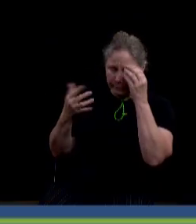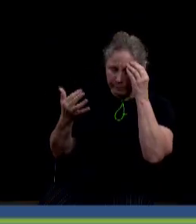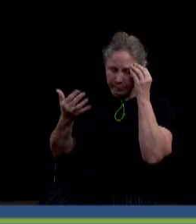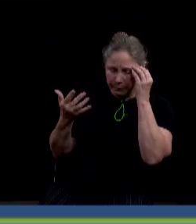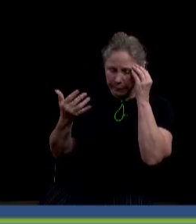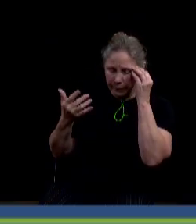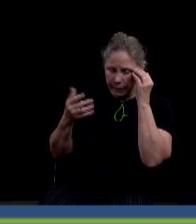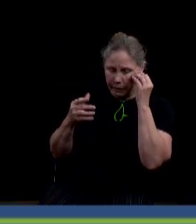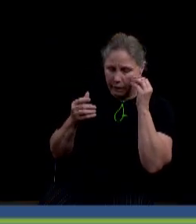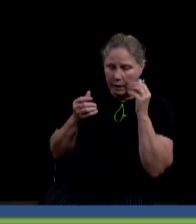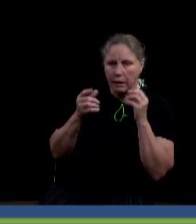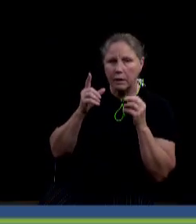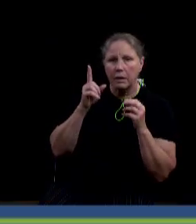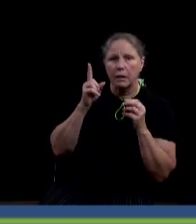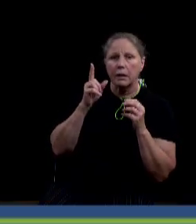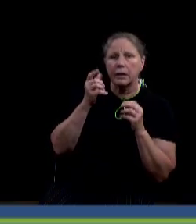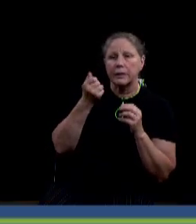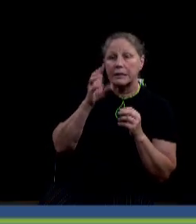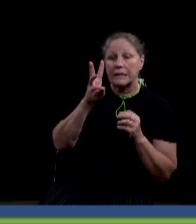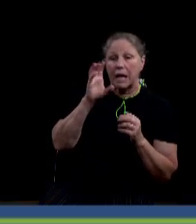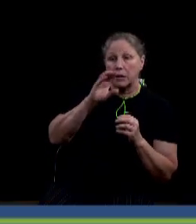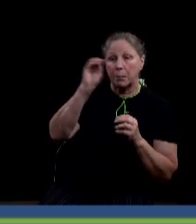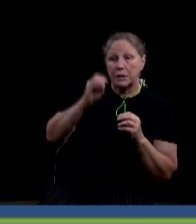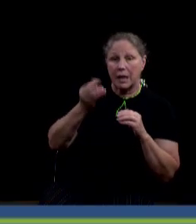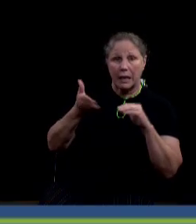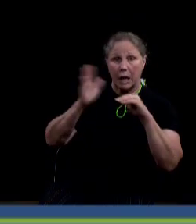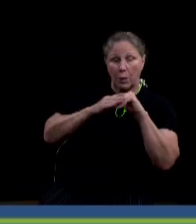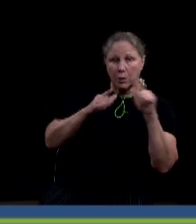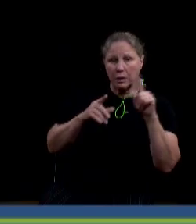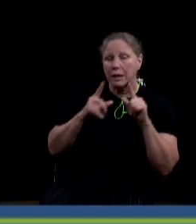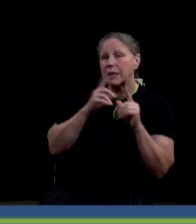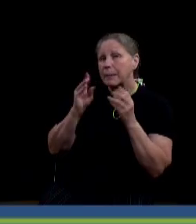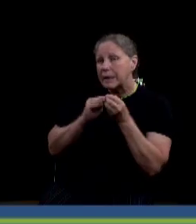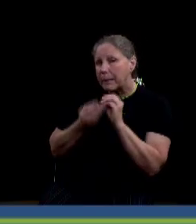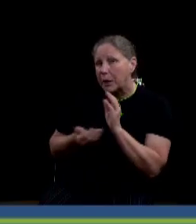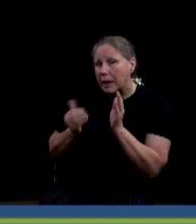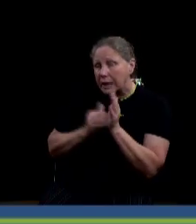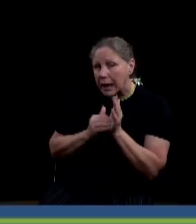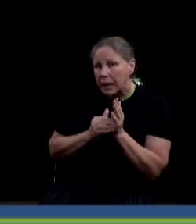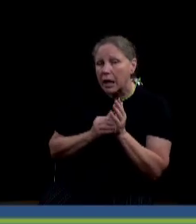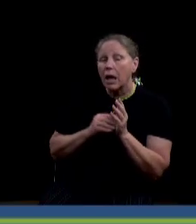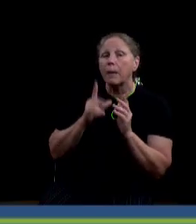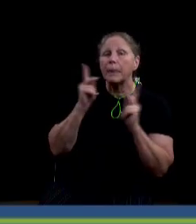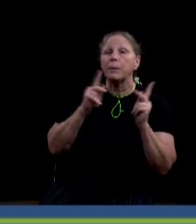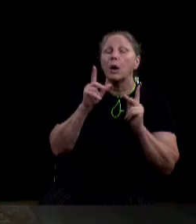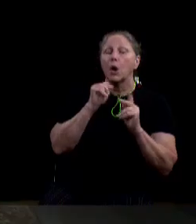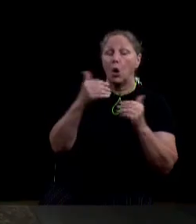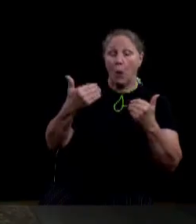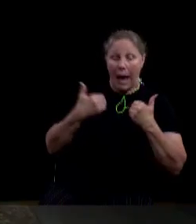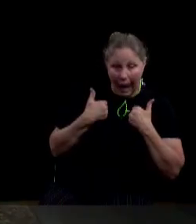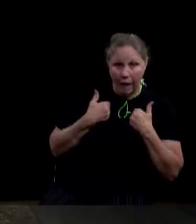Would you repeat the number of asymptomatic 13.2%. cases? Thank you.